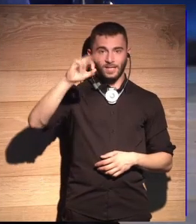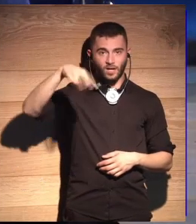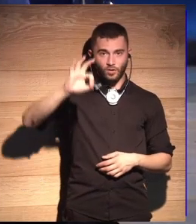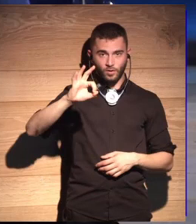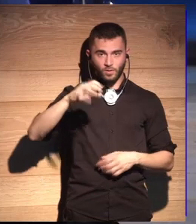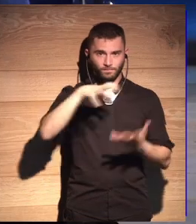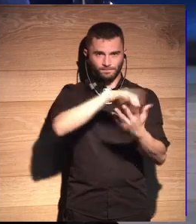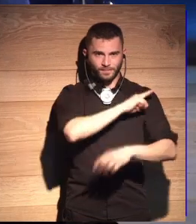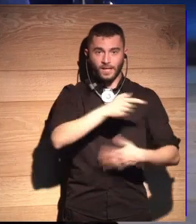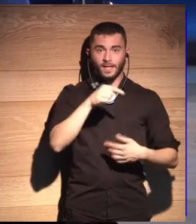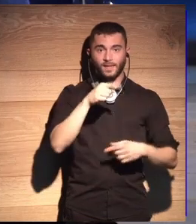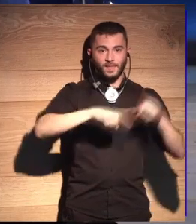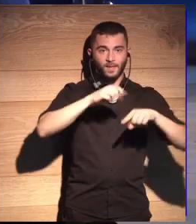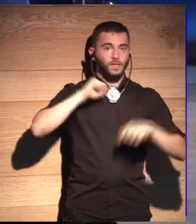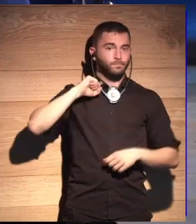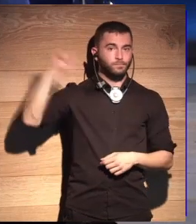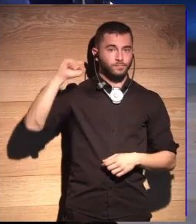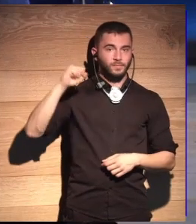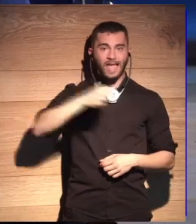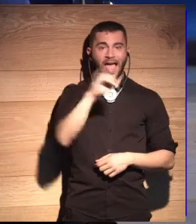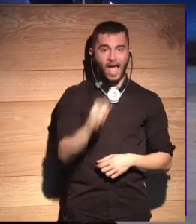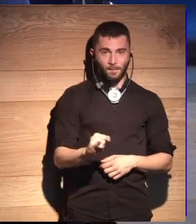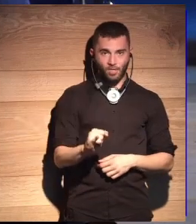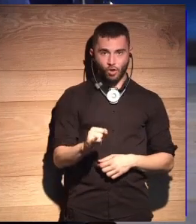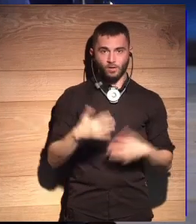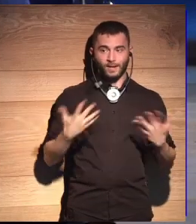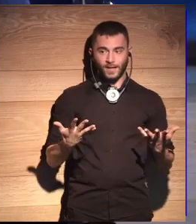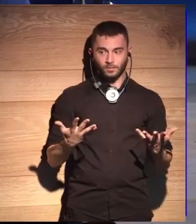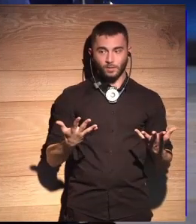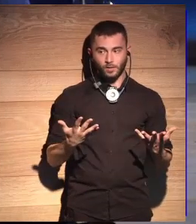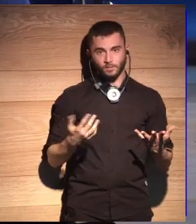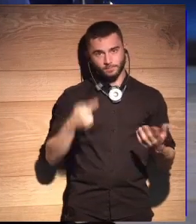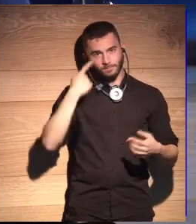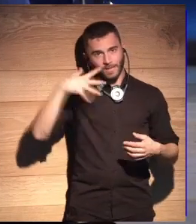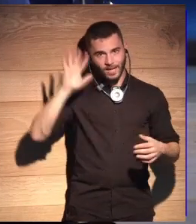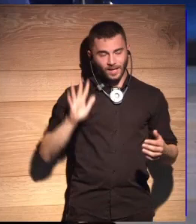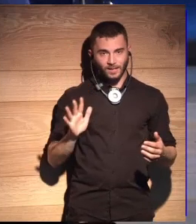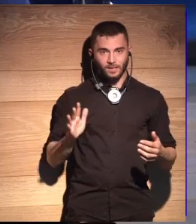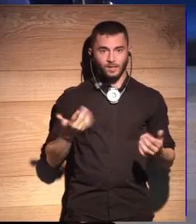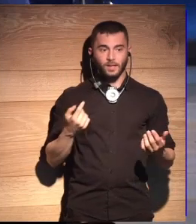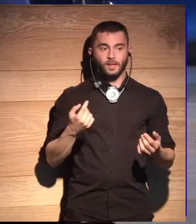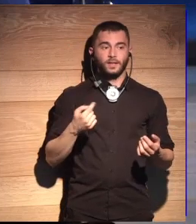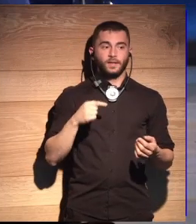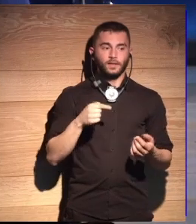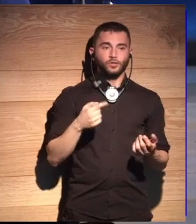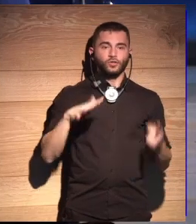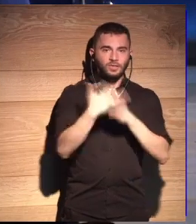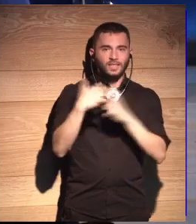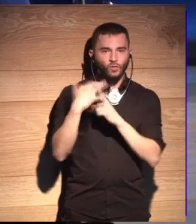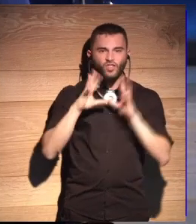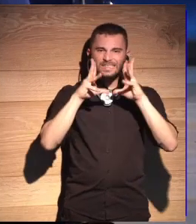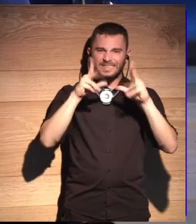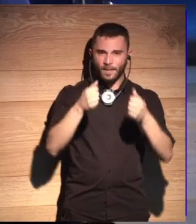sources of a type of violence in the world. I mean, that might sound rather extreme, but we now need to think how we